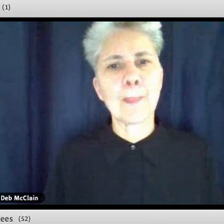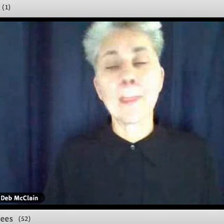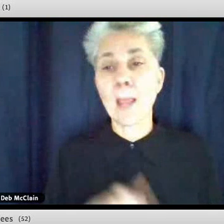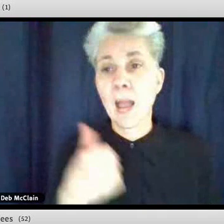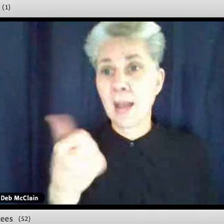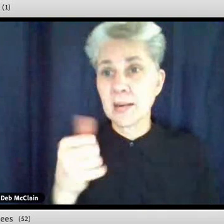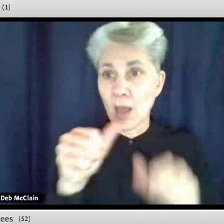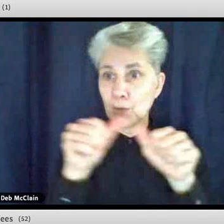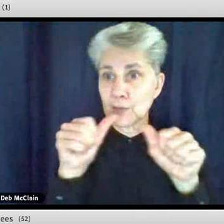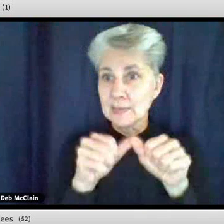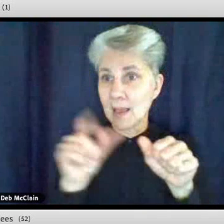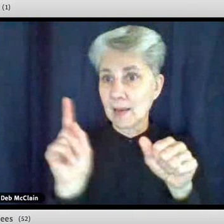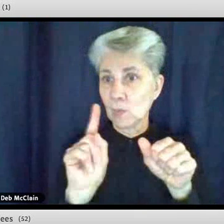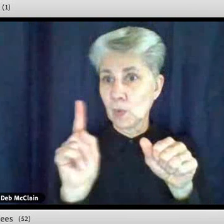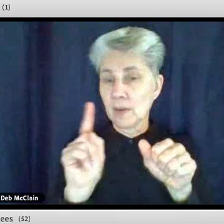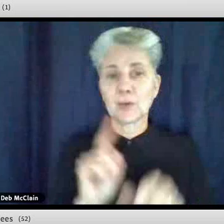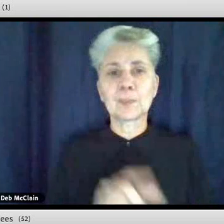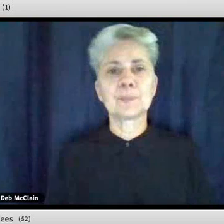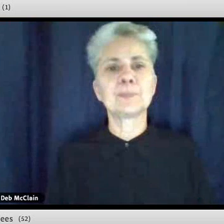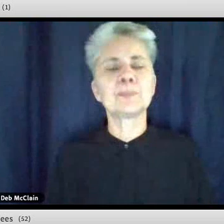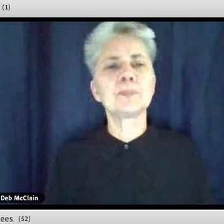Another site,